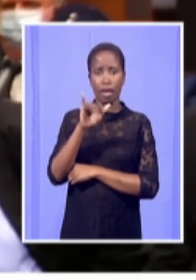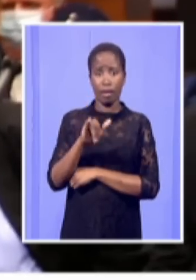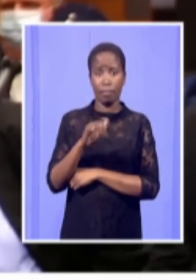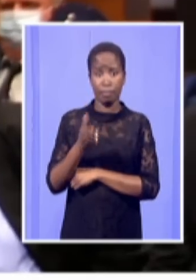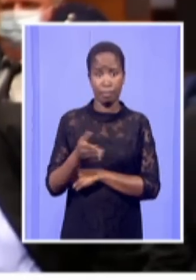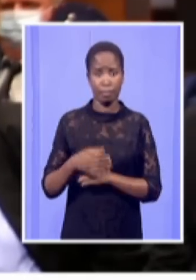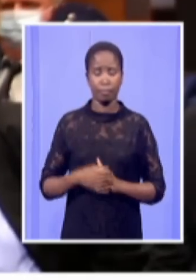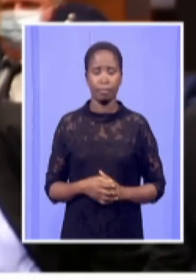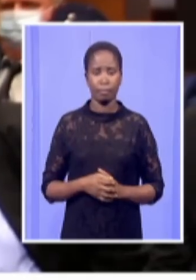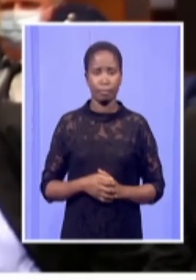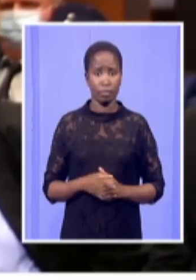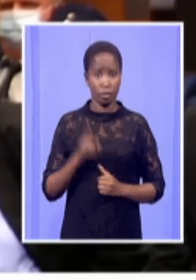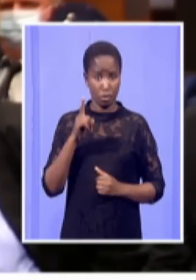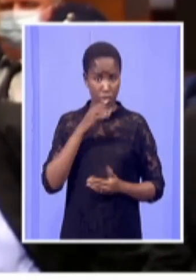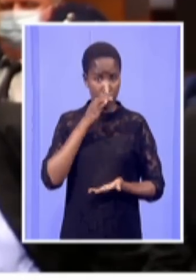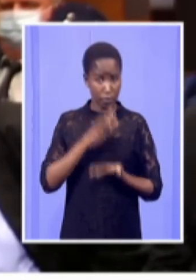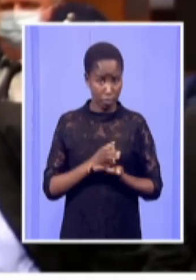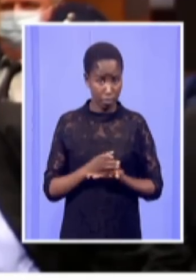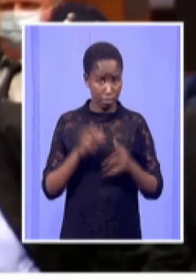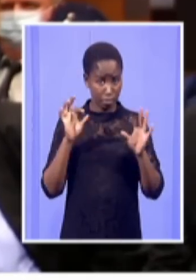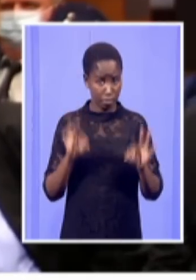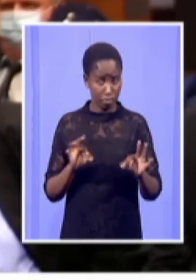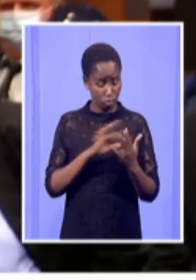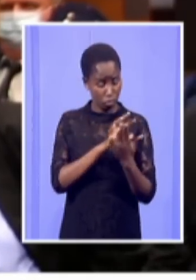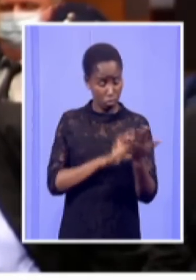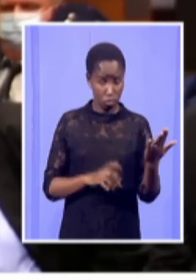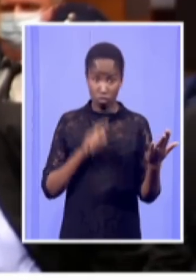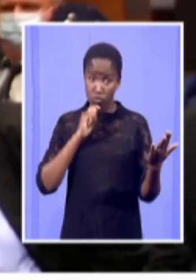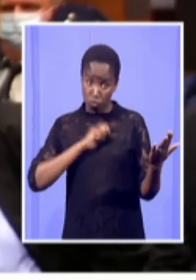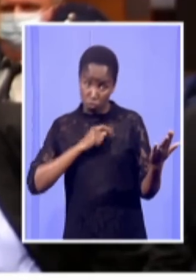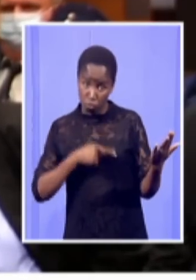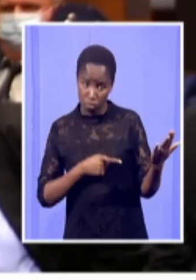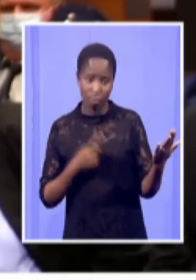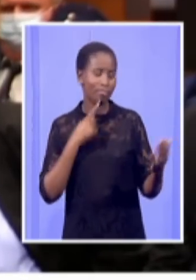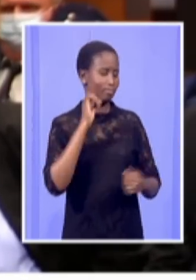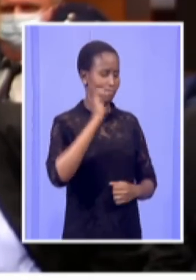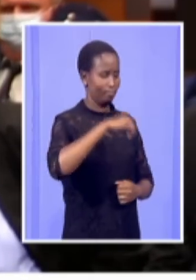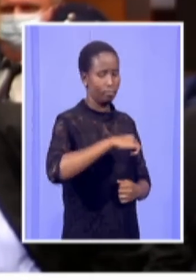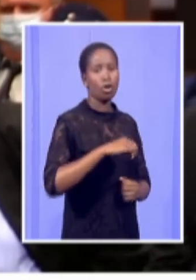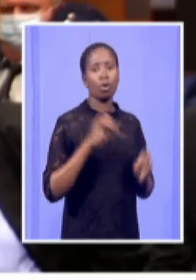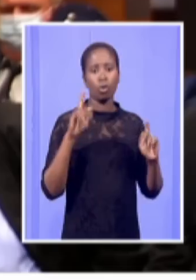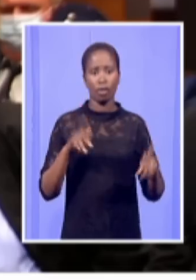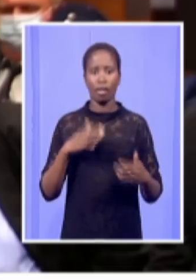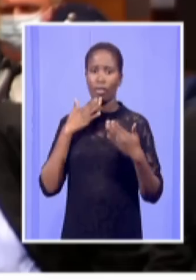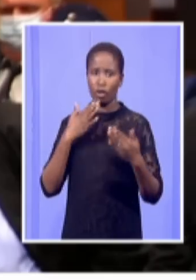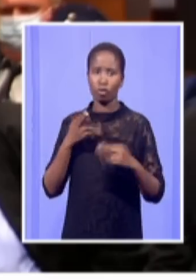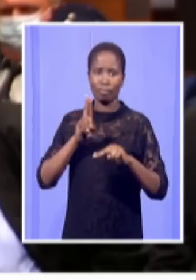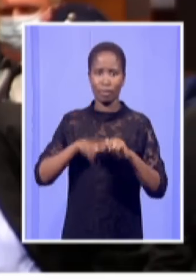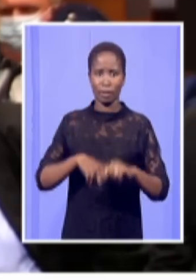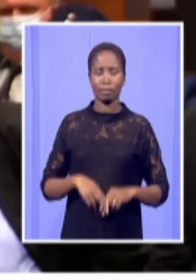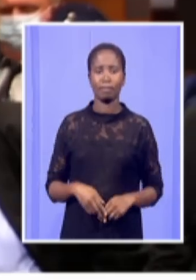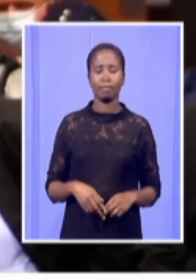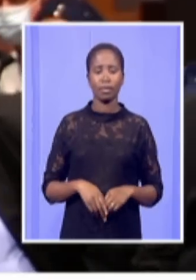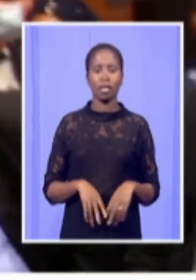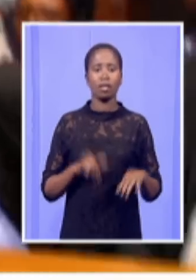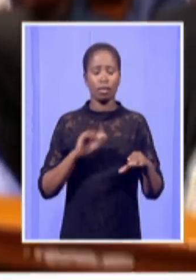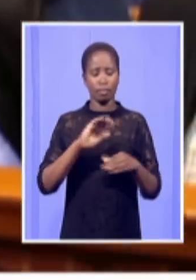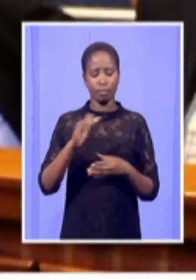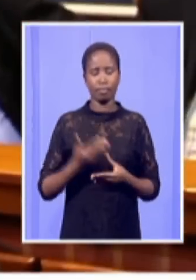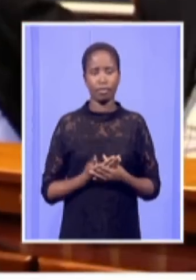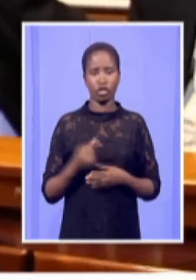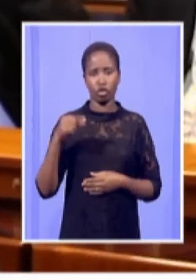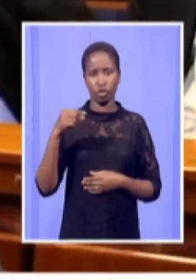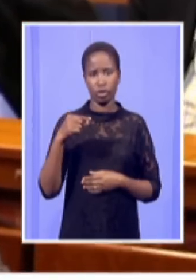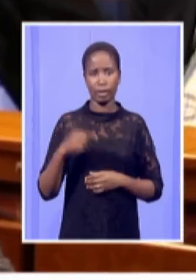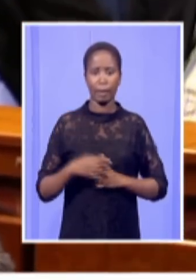Do you confirm as correct what is contained in the statement? I do. Thank you. You may be seated. Shall be Exhibit G.